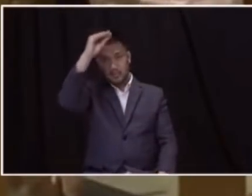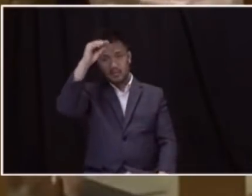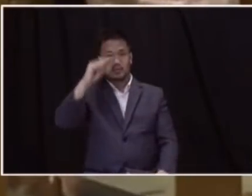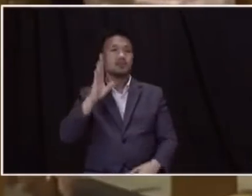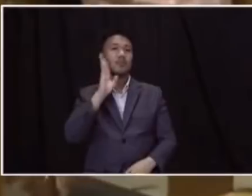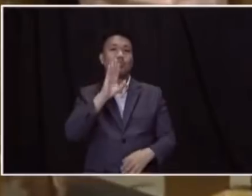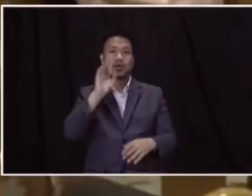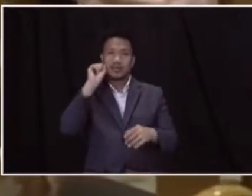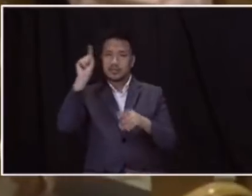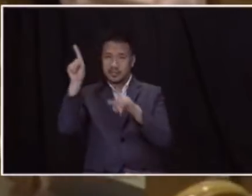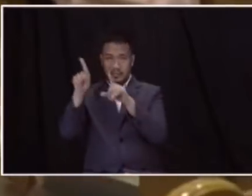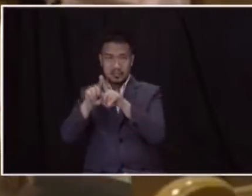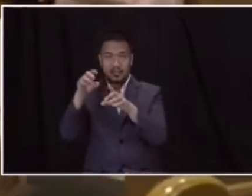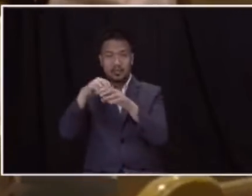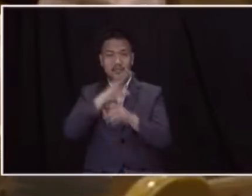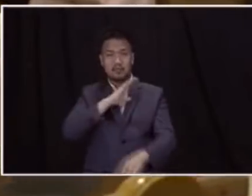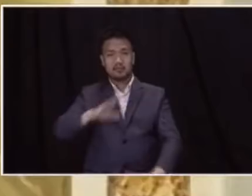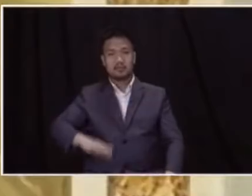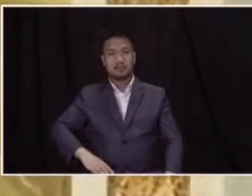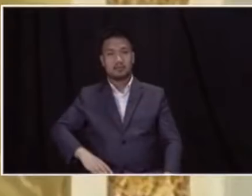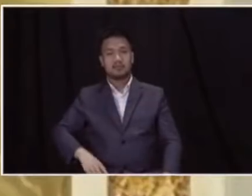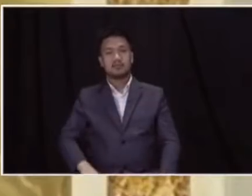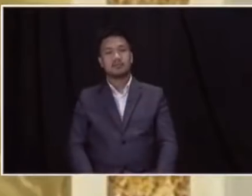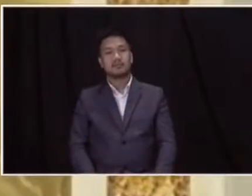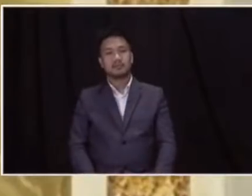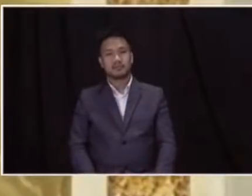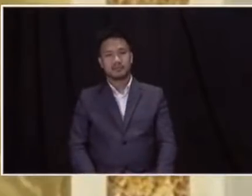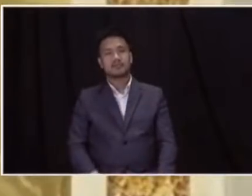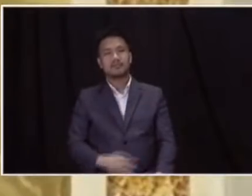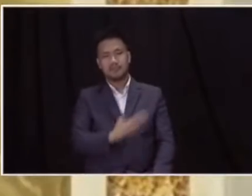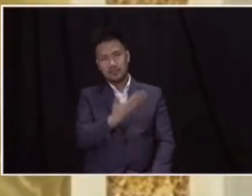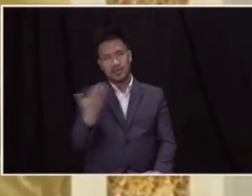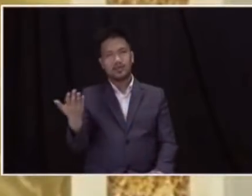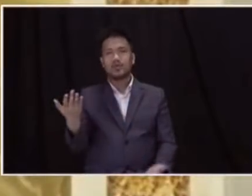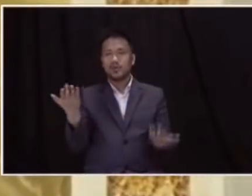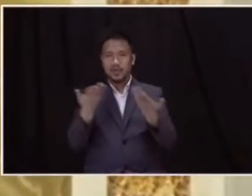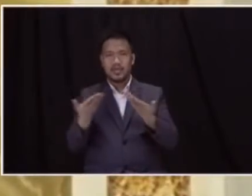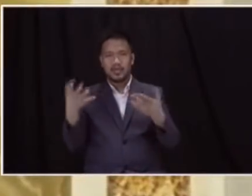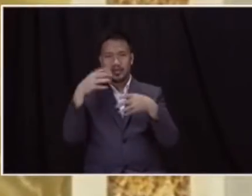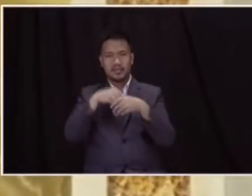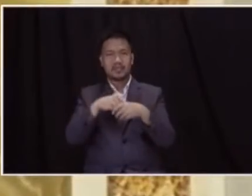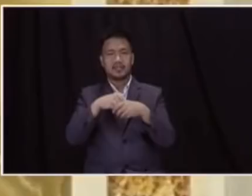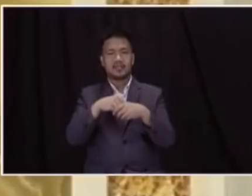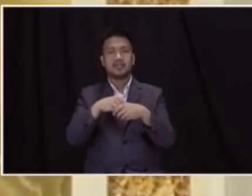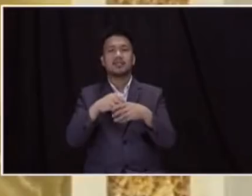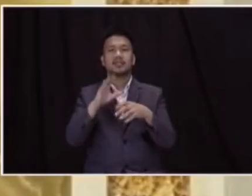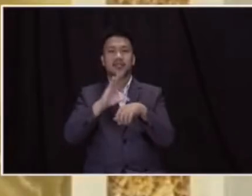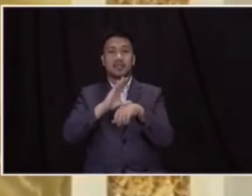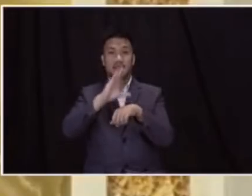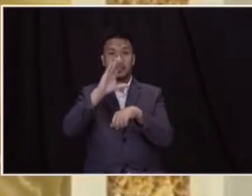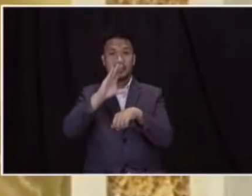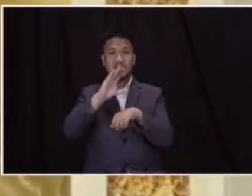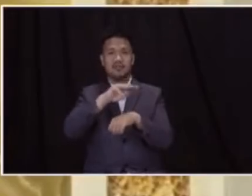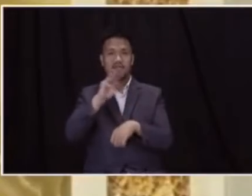brothers and sisters in Christ, those who are here with us inside this